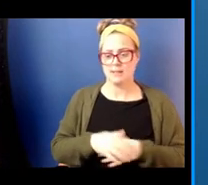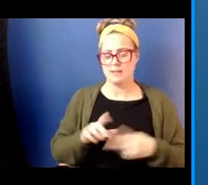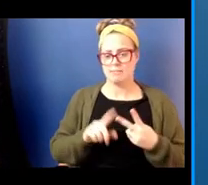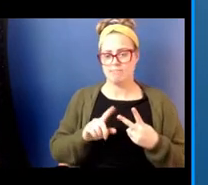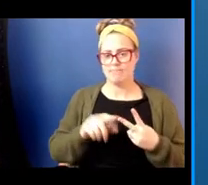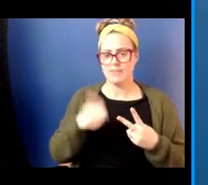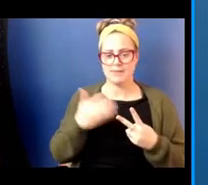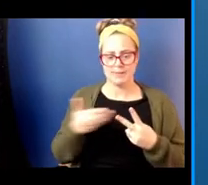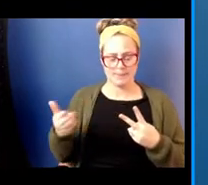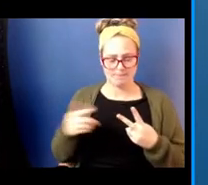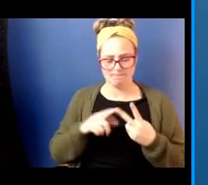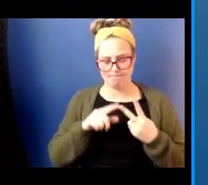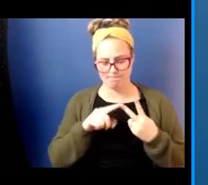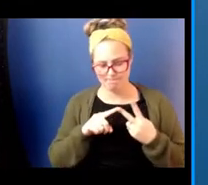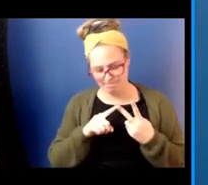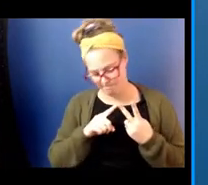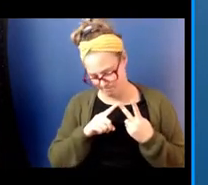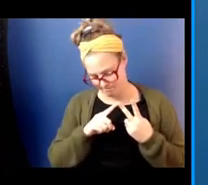I